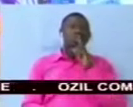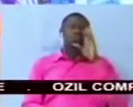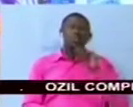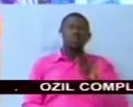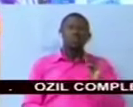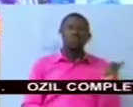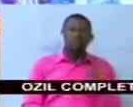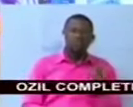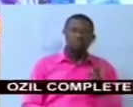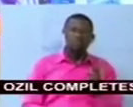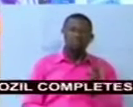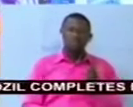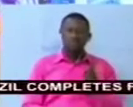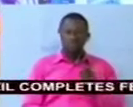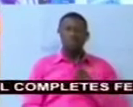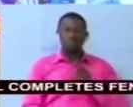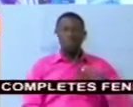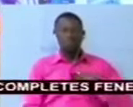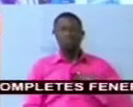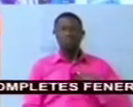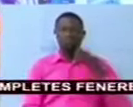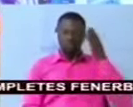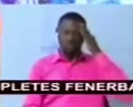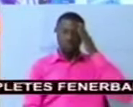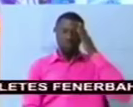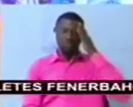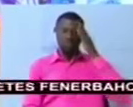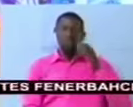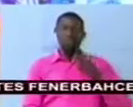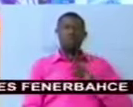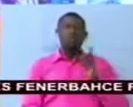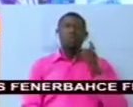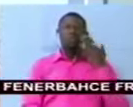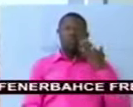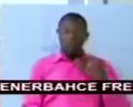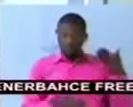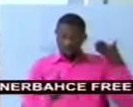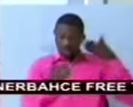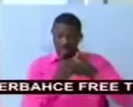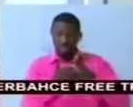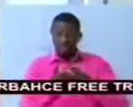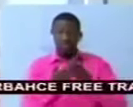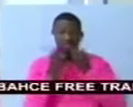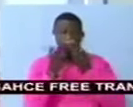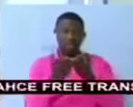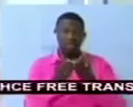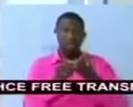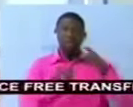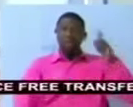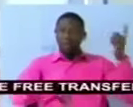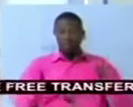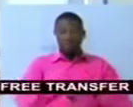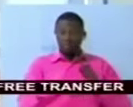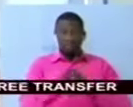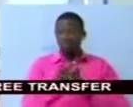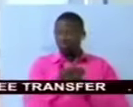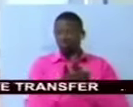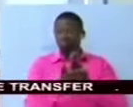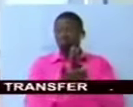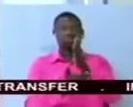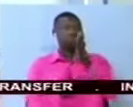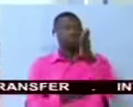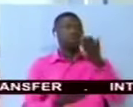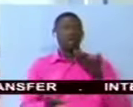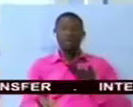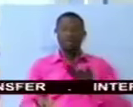know. But when you arrived, you said beatings were still going on. Is that the